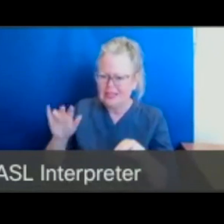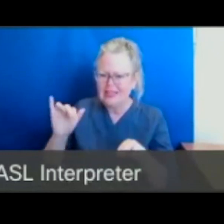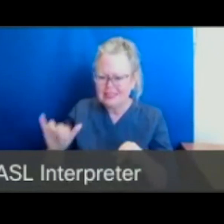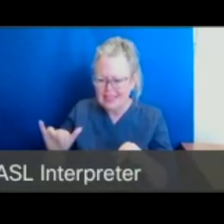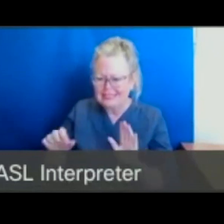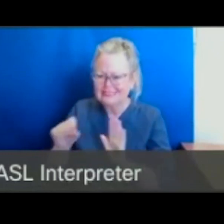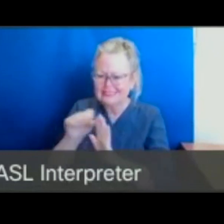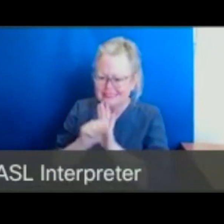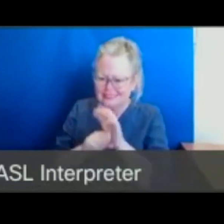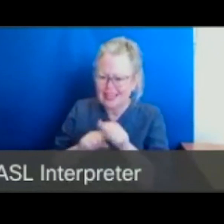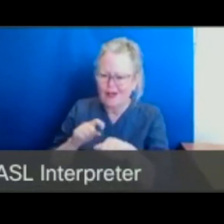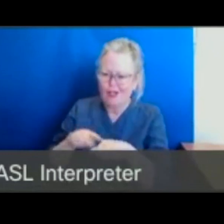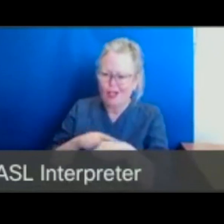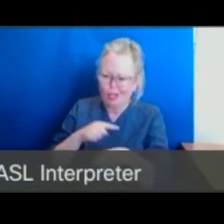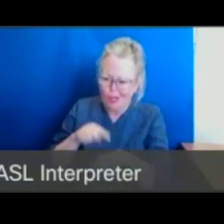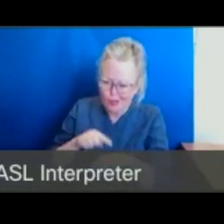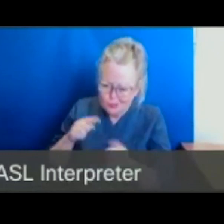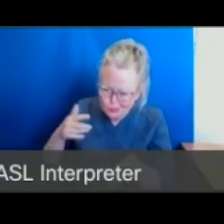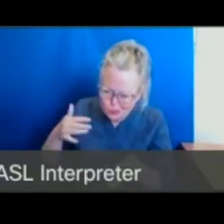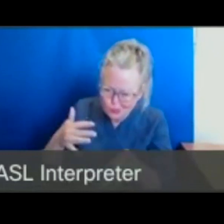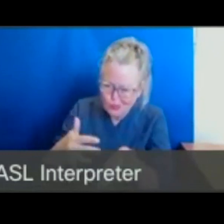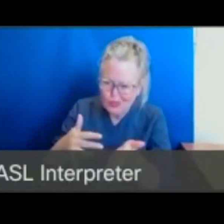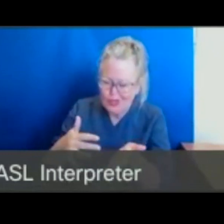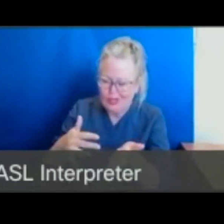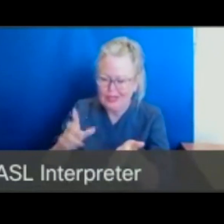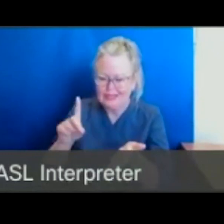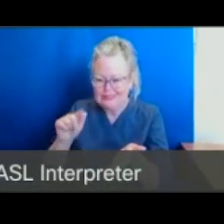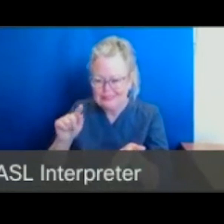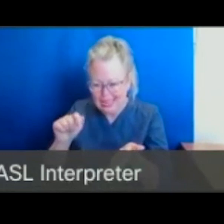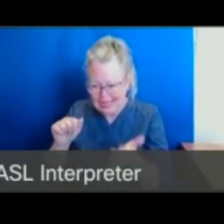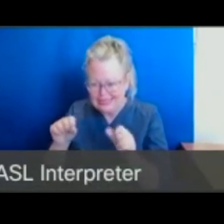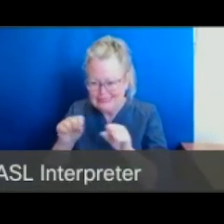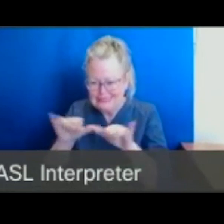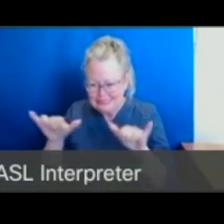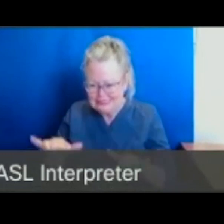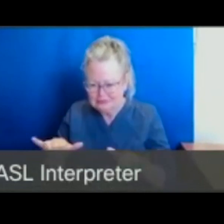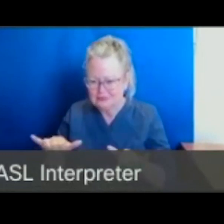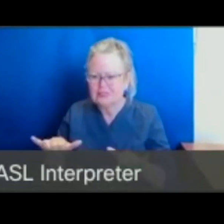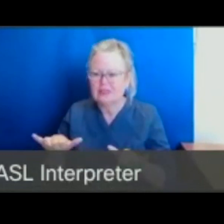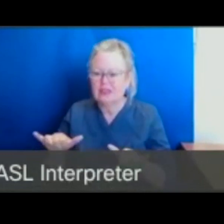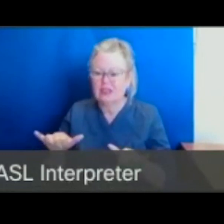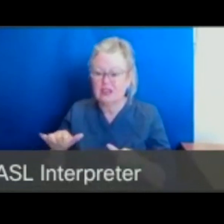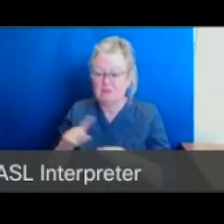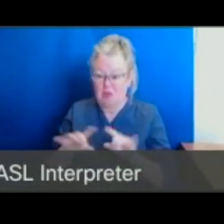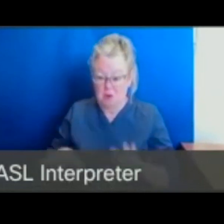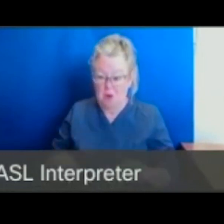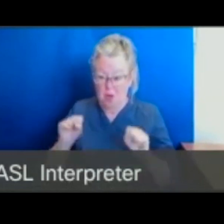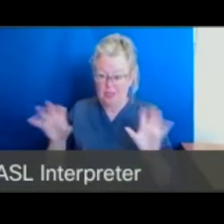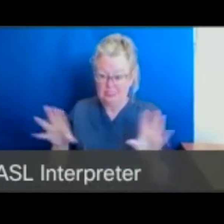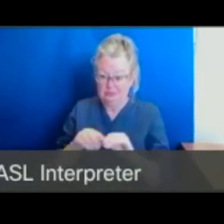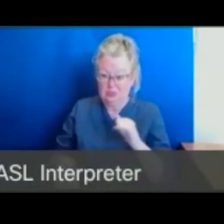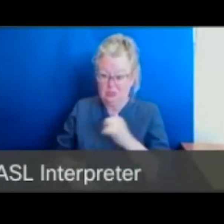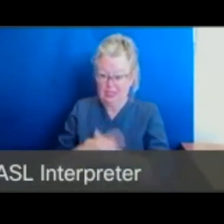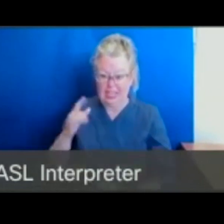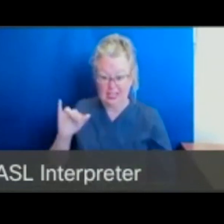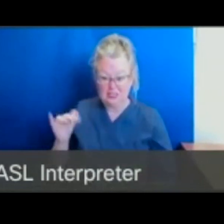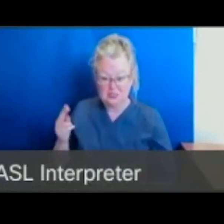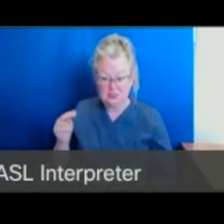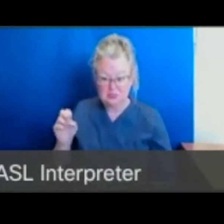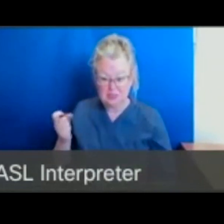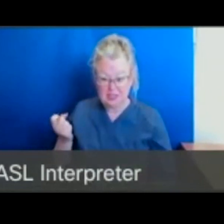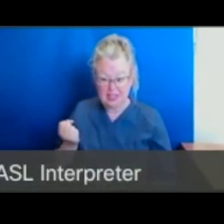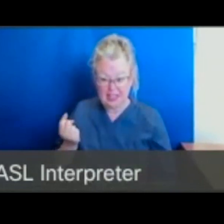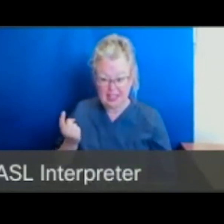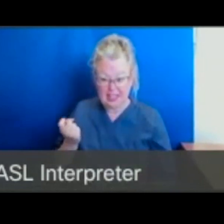longitudinal administrative data systems. But the reason why this is scheduled June 11th, with us still having something